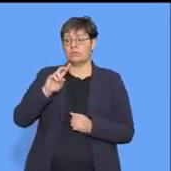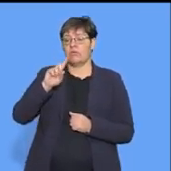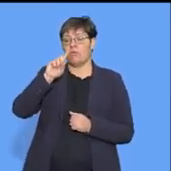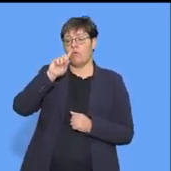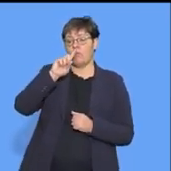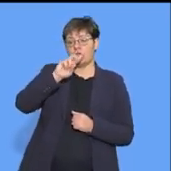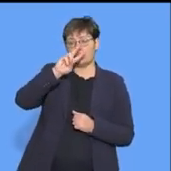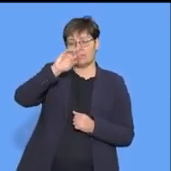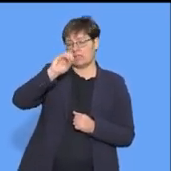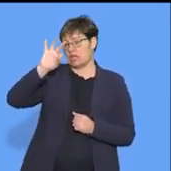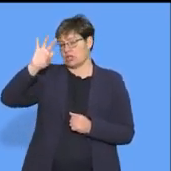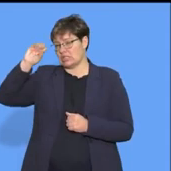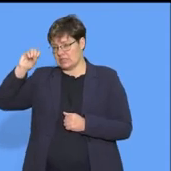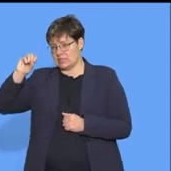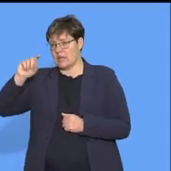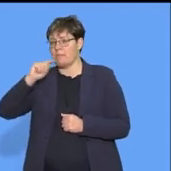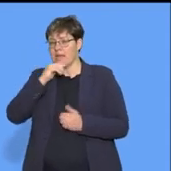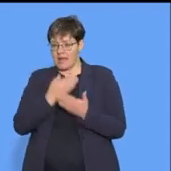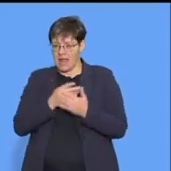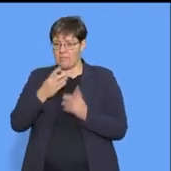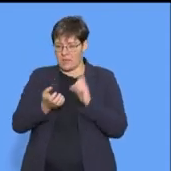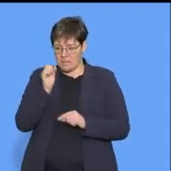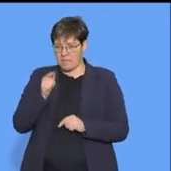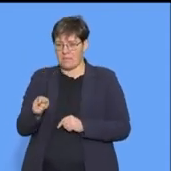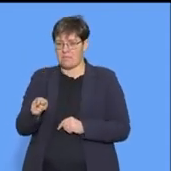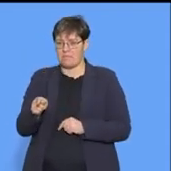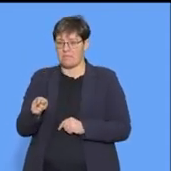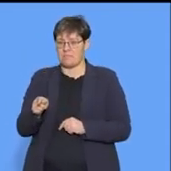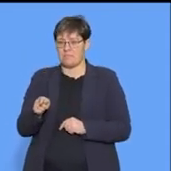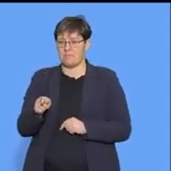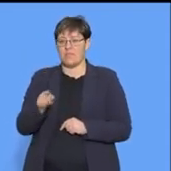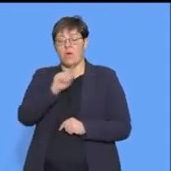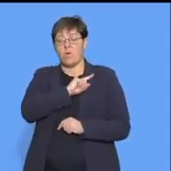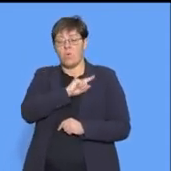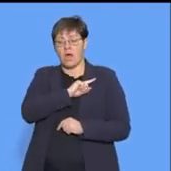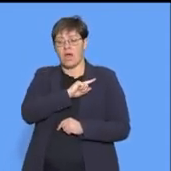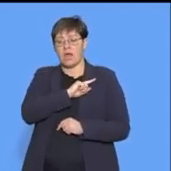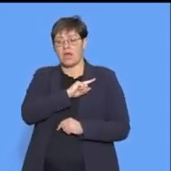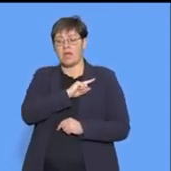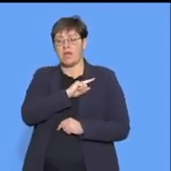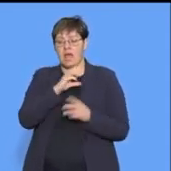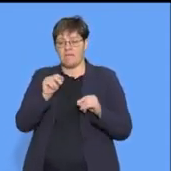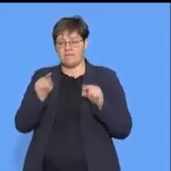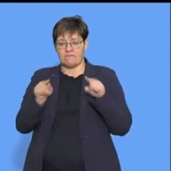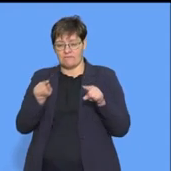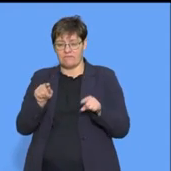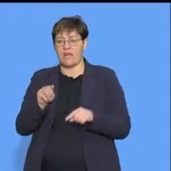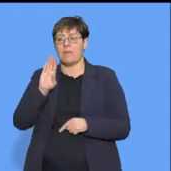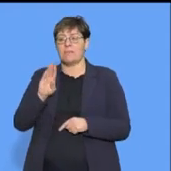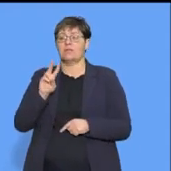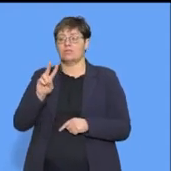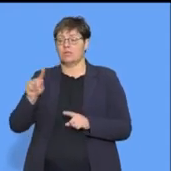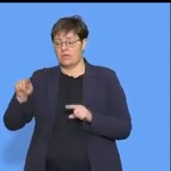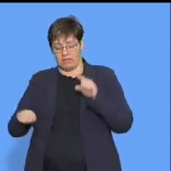angles, we had 120 and 30, we could find this angle here, B2. And because we have parallel